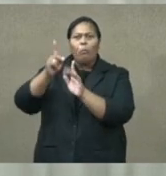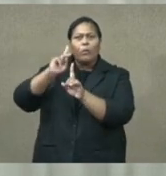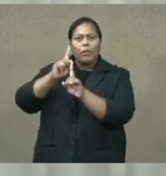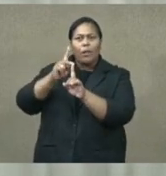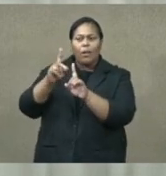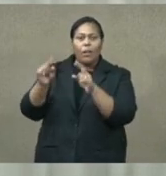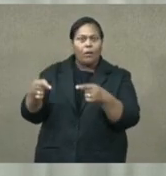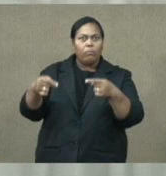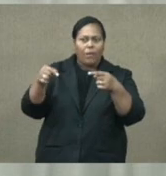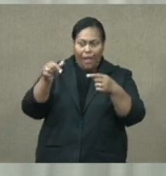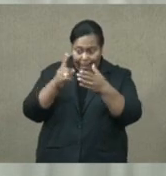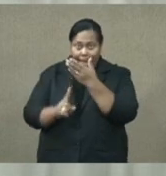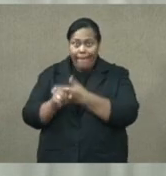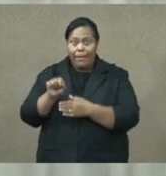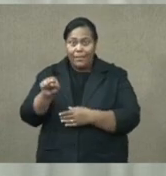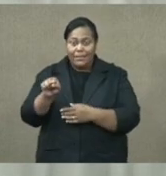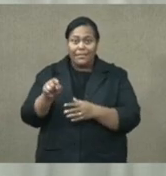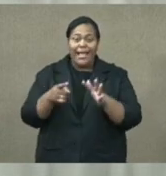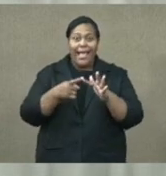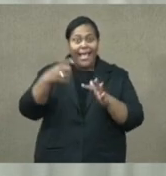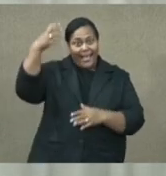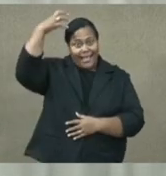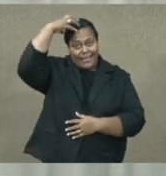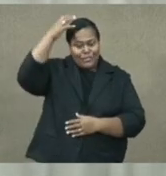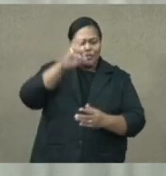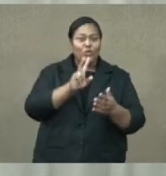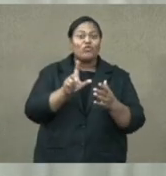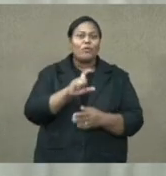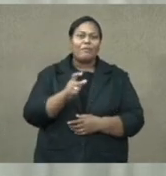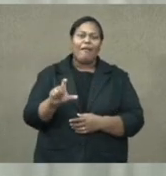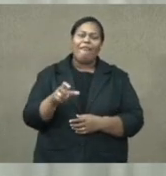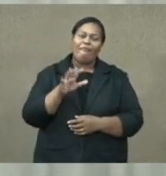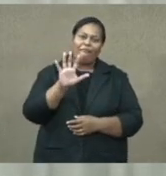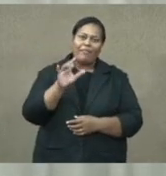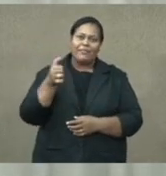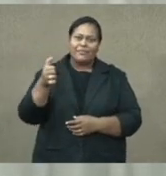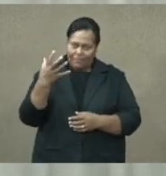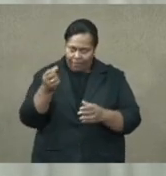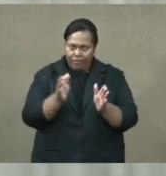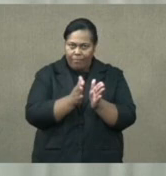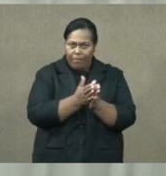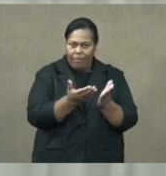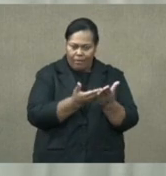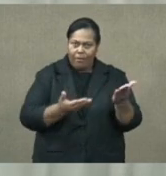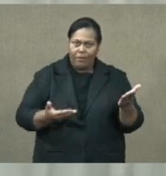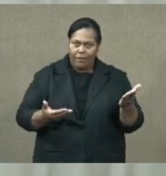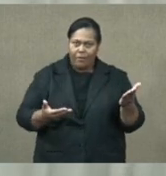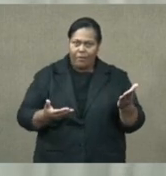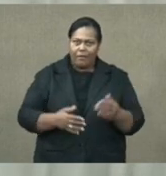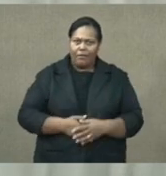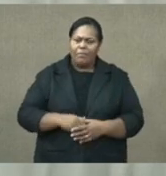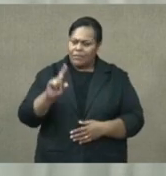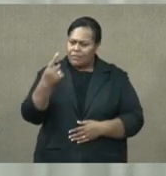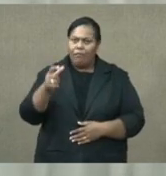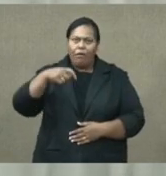Babylon. Read Esther chapter 5 and 6. Meanwhile, it is not known when Mr. Syed Kayum